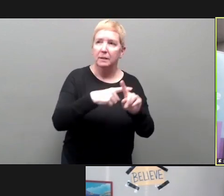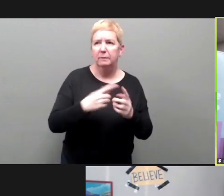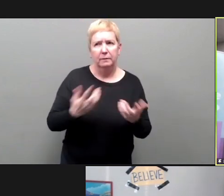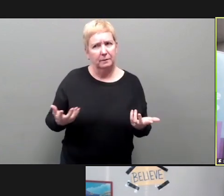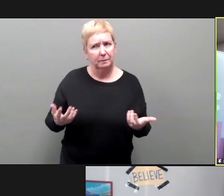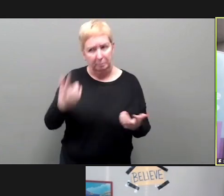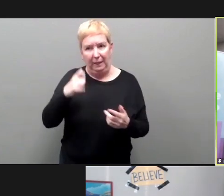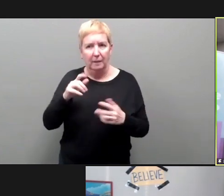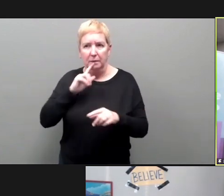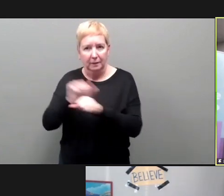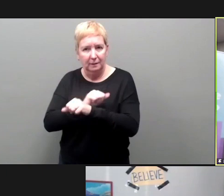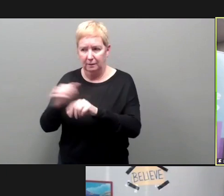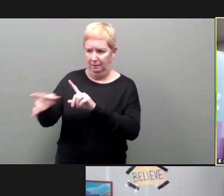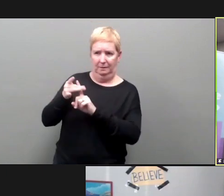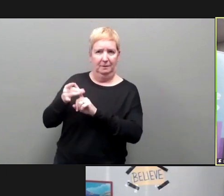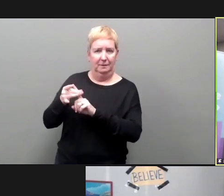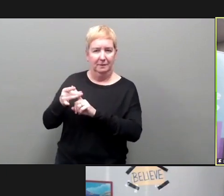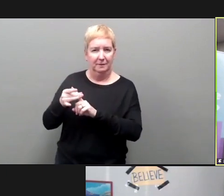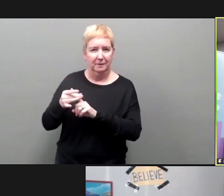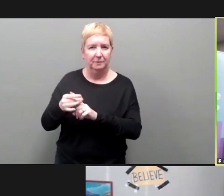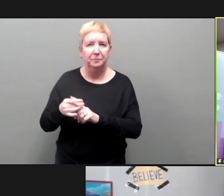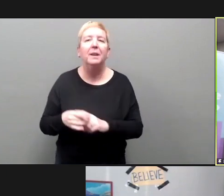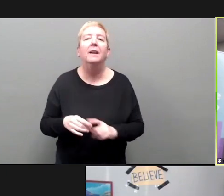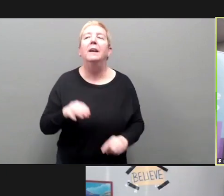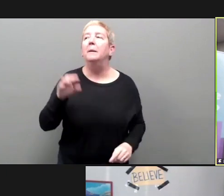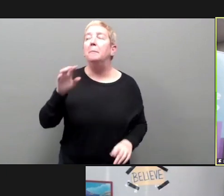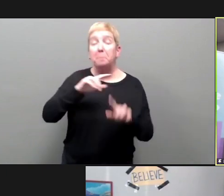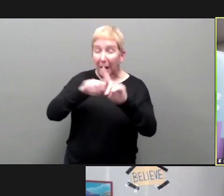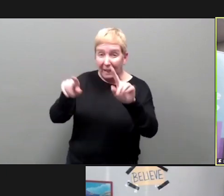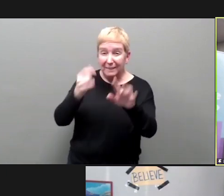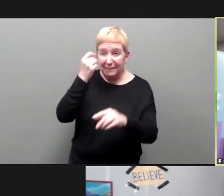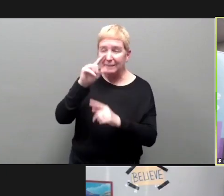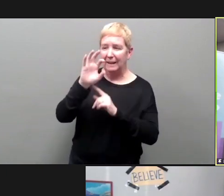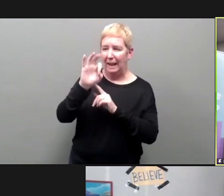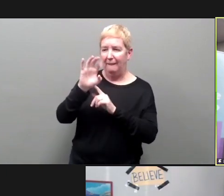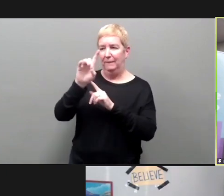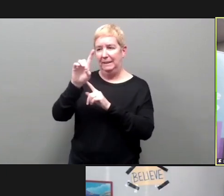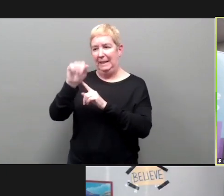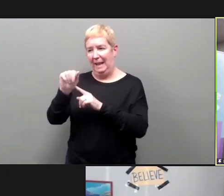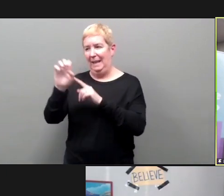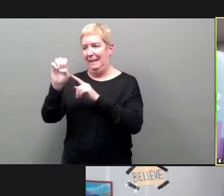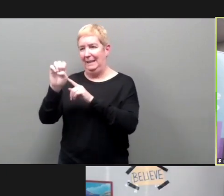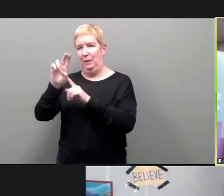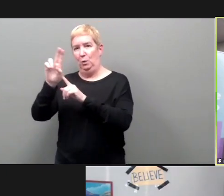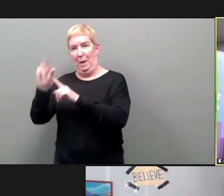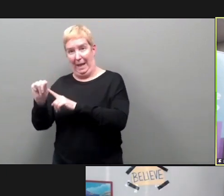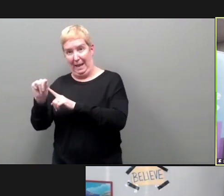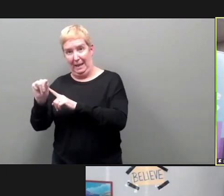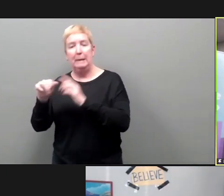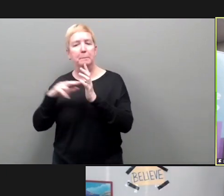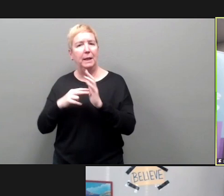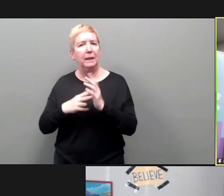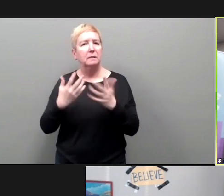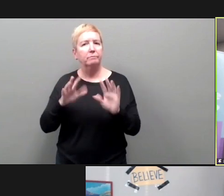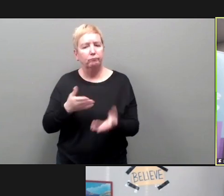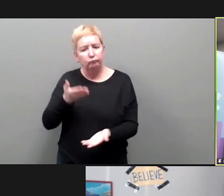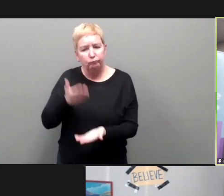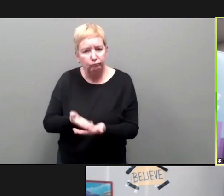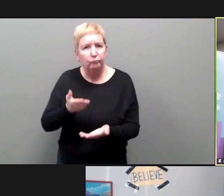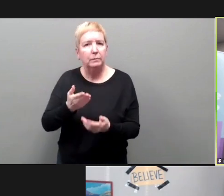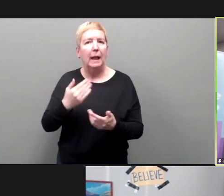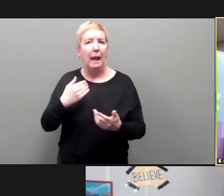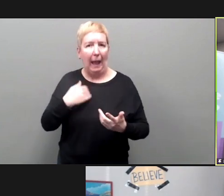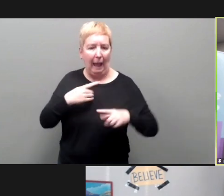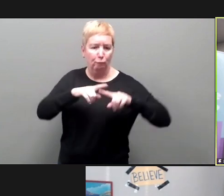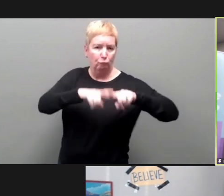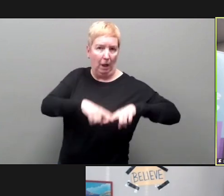But they wouldn't have an FDA EUA if they didn't meet certain reliability criteria. So I